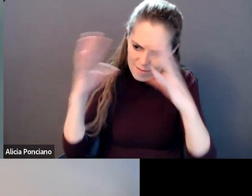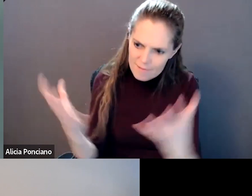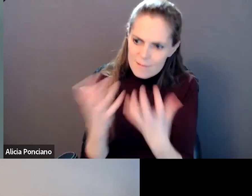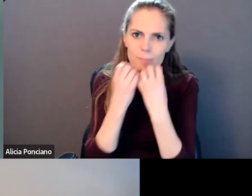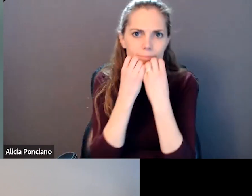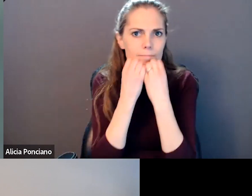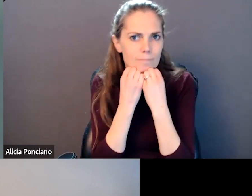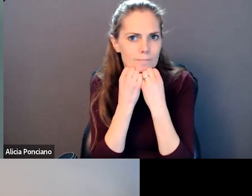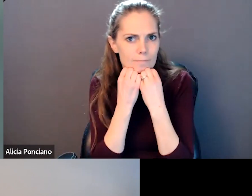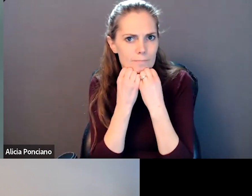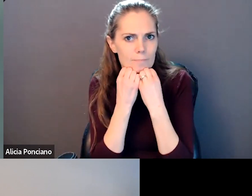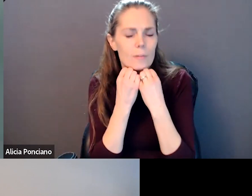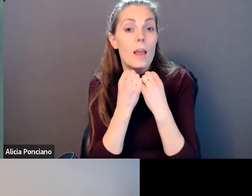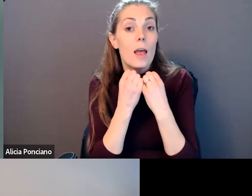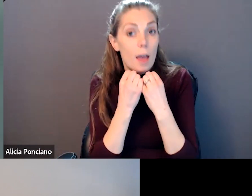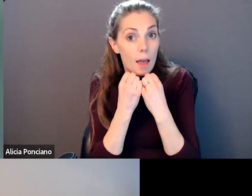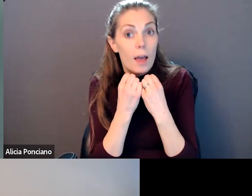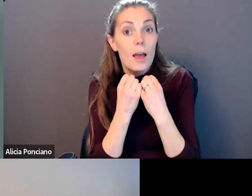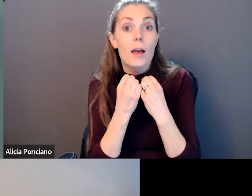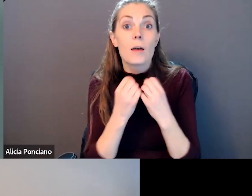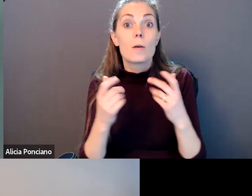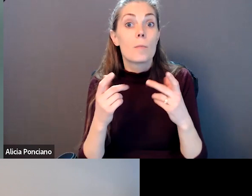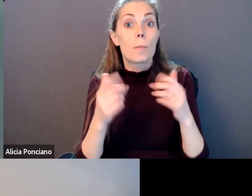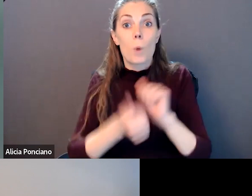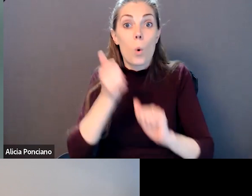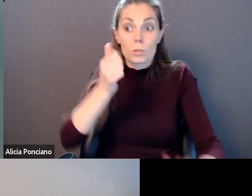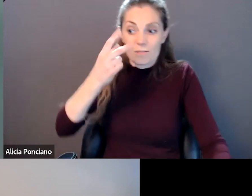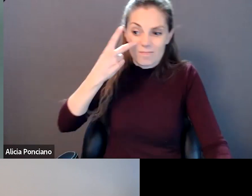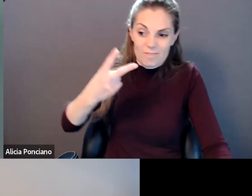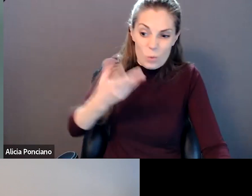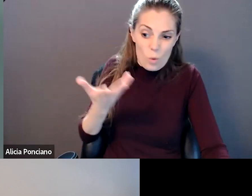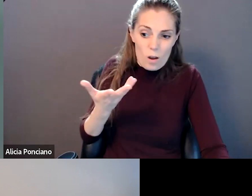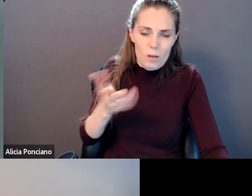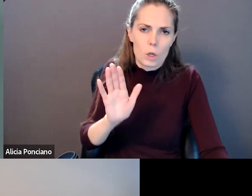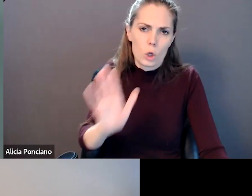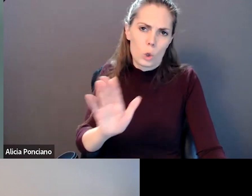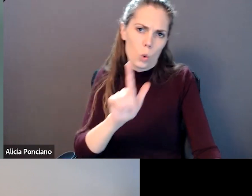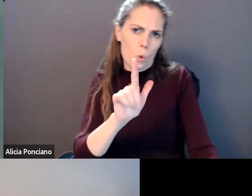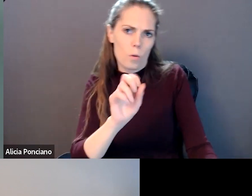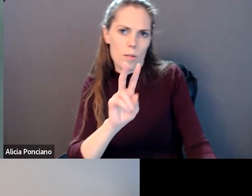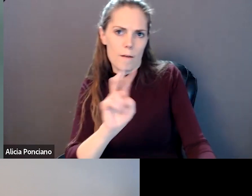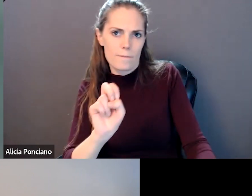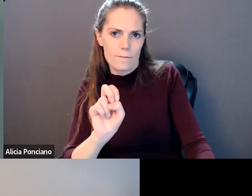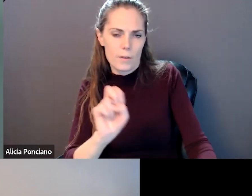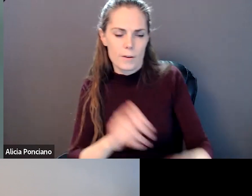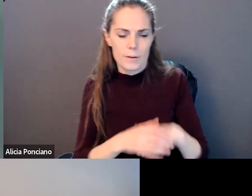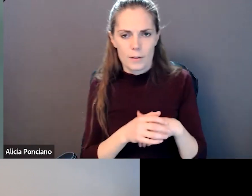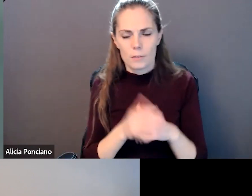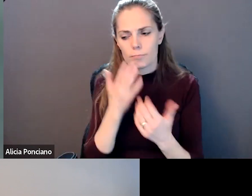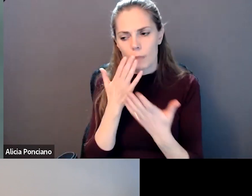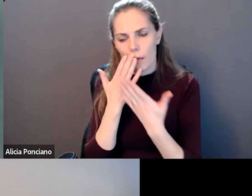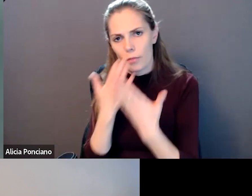I see your love. And I thank you for bringing all that you